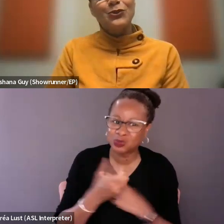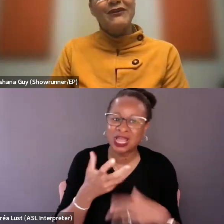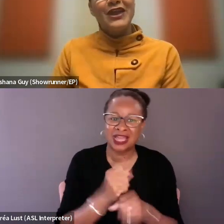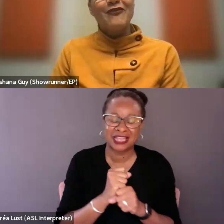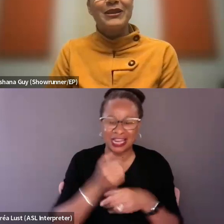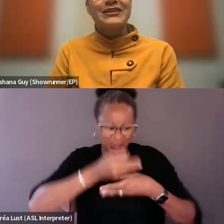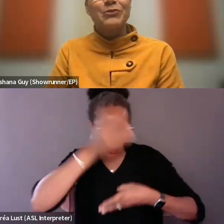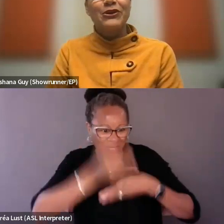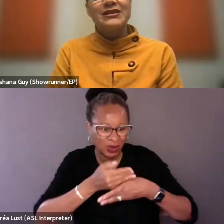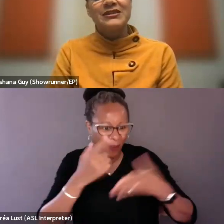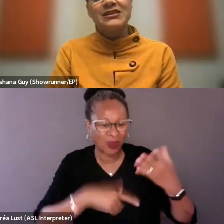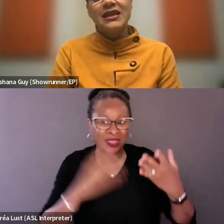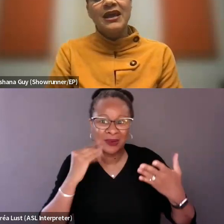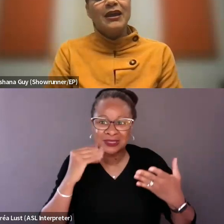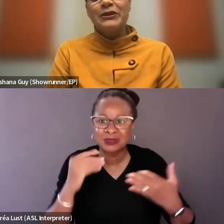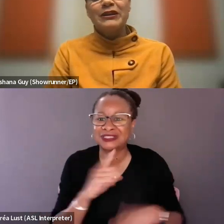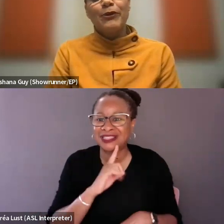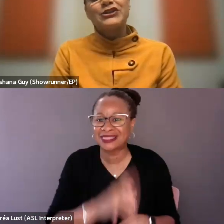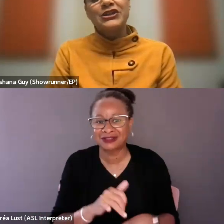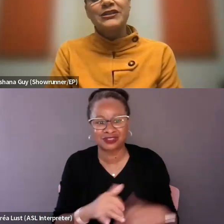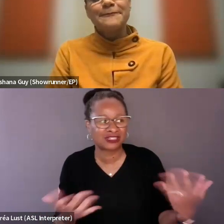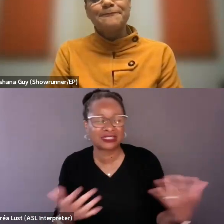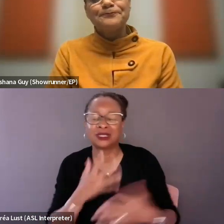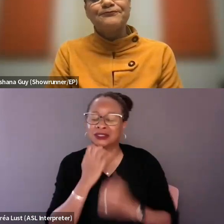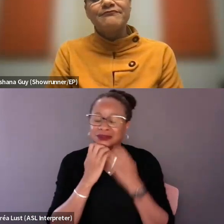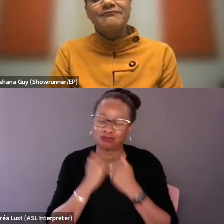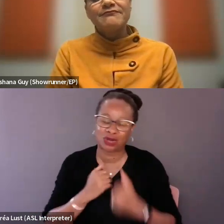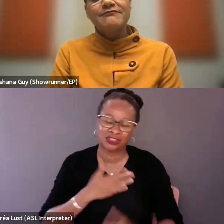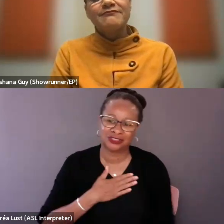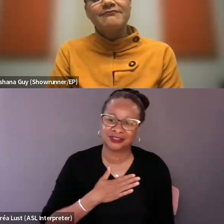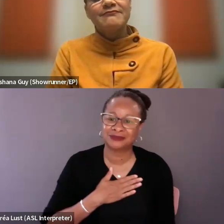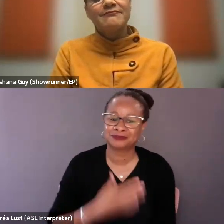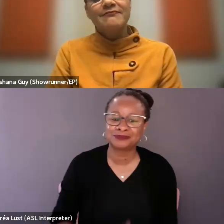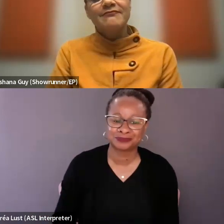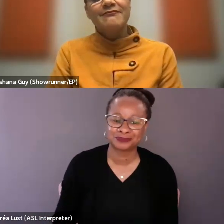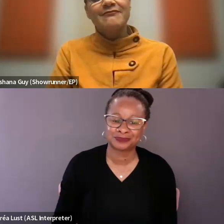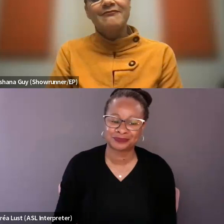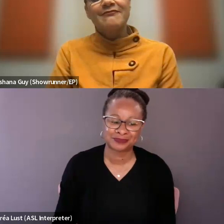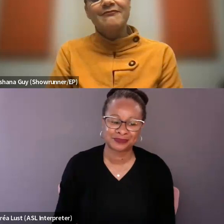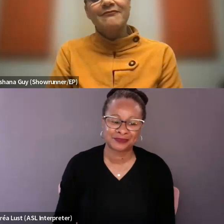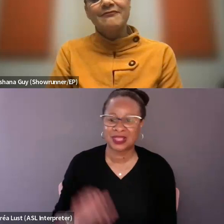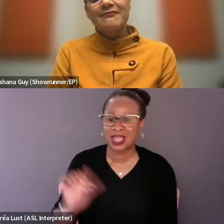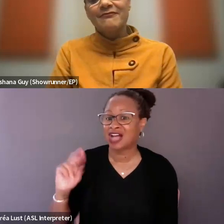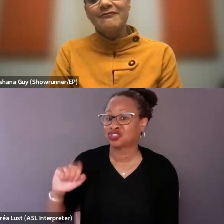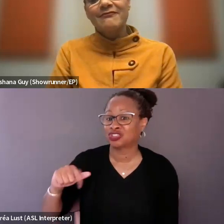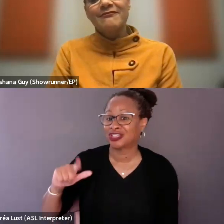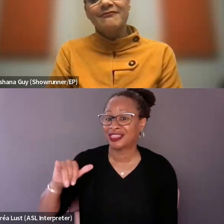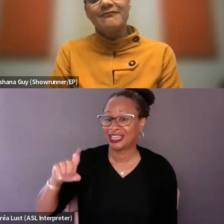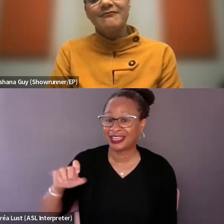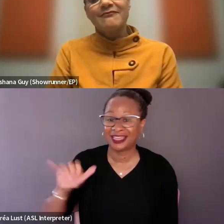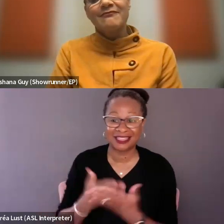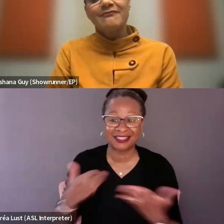window into what they have been experienced is just completely precious. I mean, that really is the thing. That is really kind of